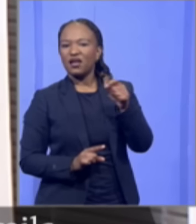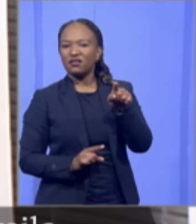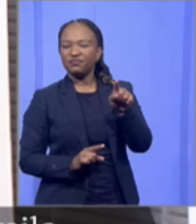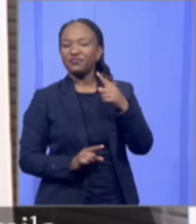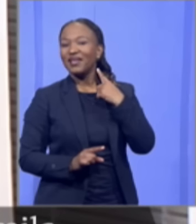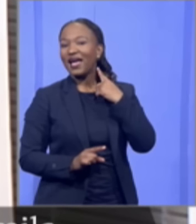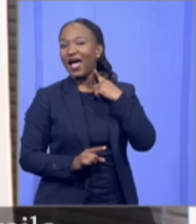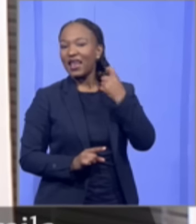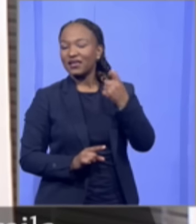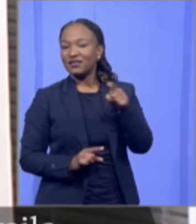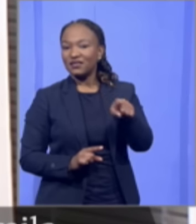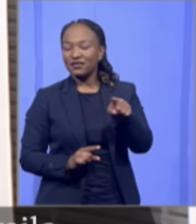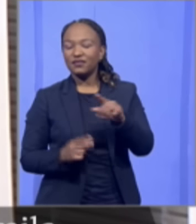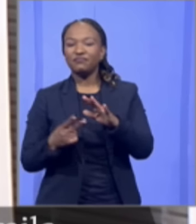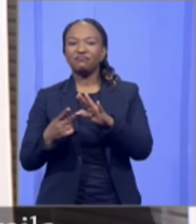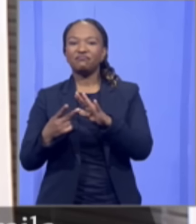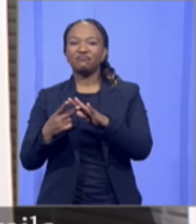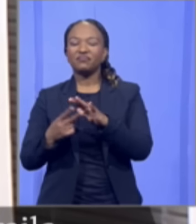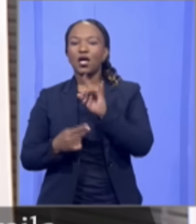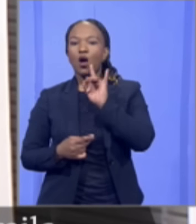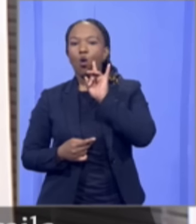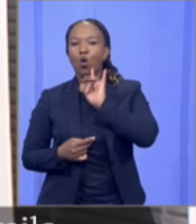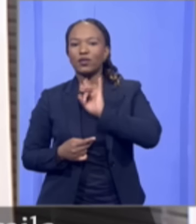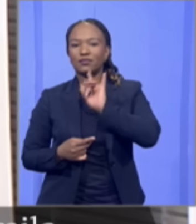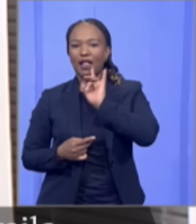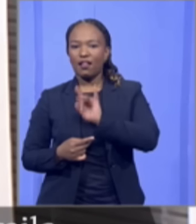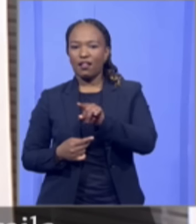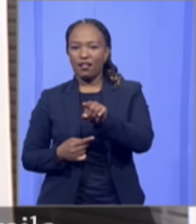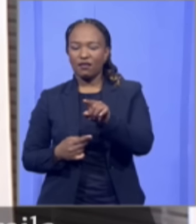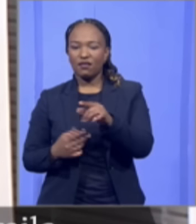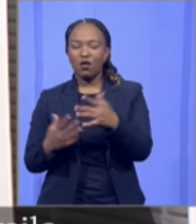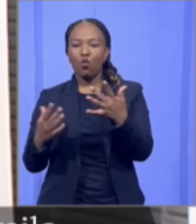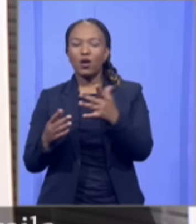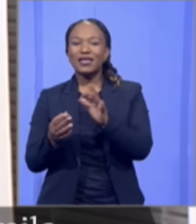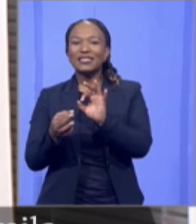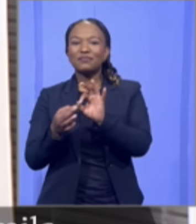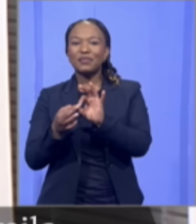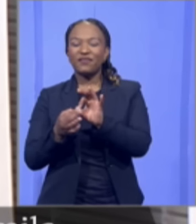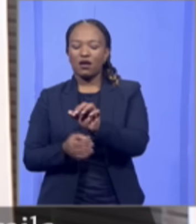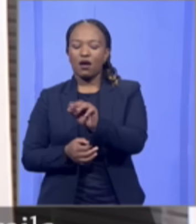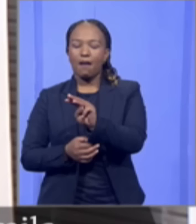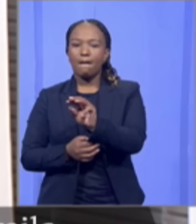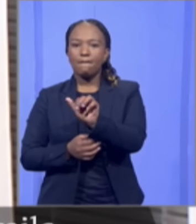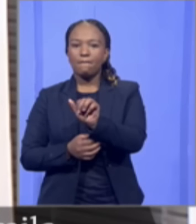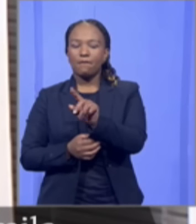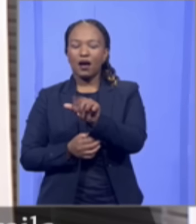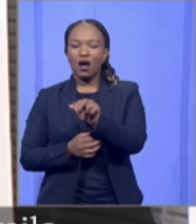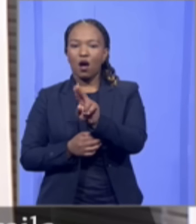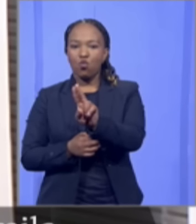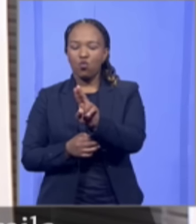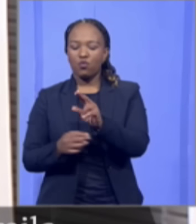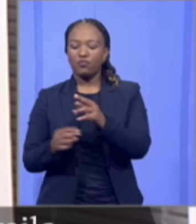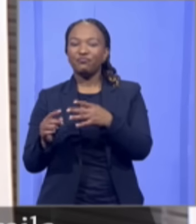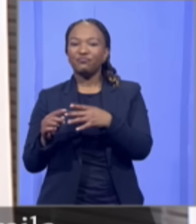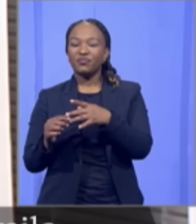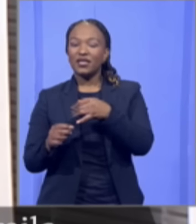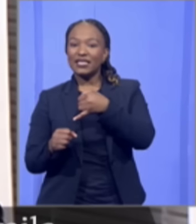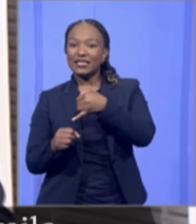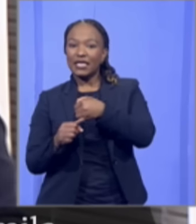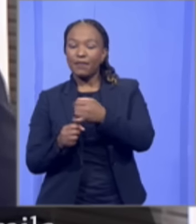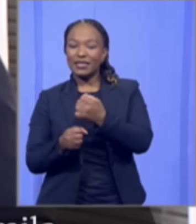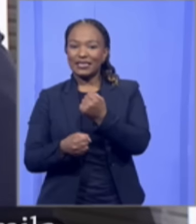Stocha hostels, our informal settlement, in particular Makau's informal settlement in Germiston. We are ready to